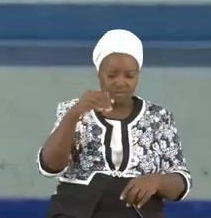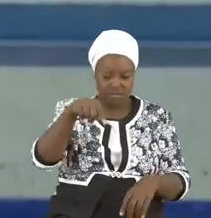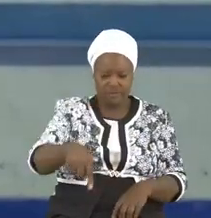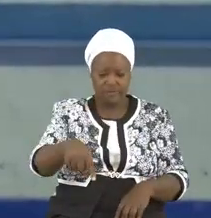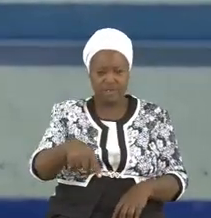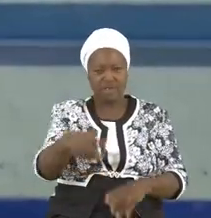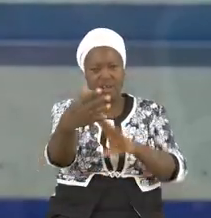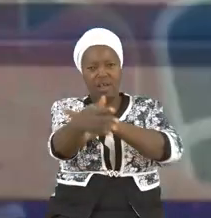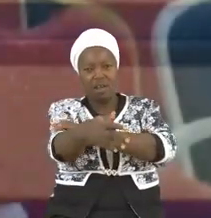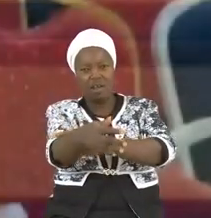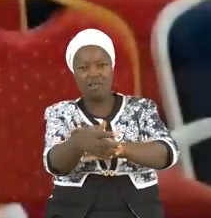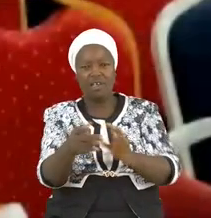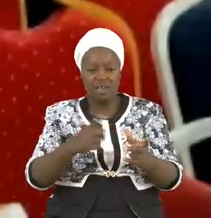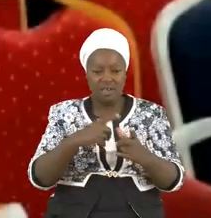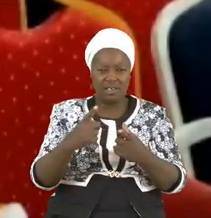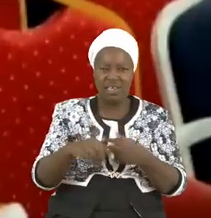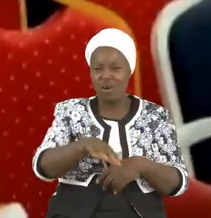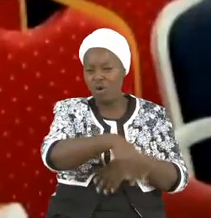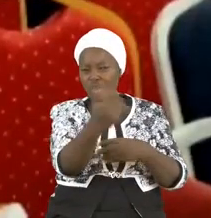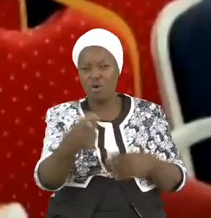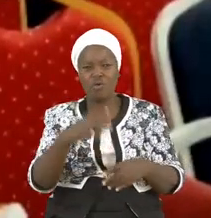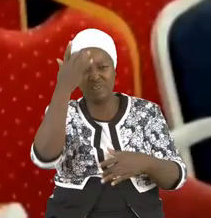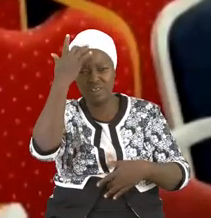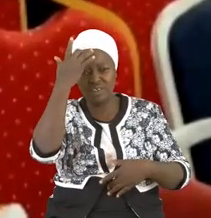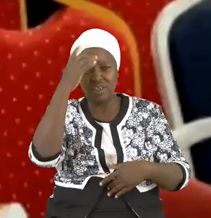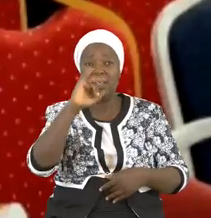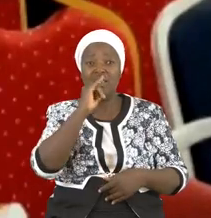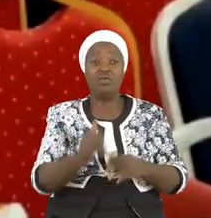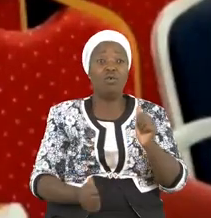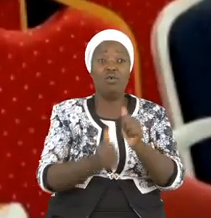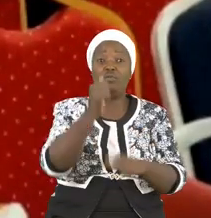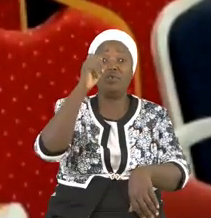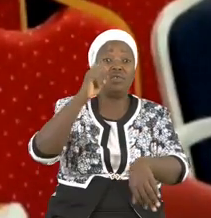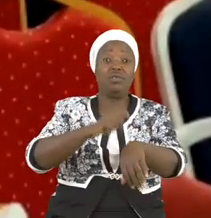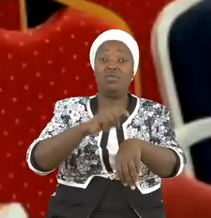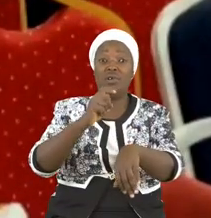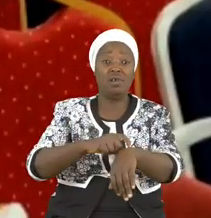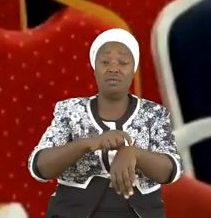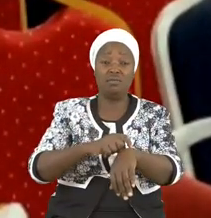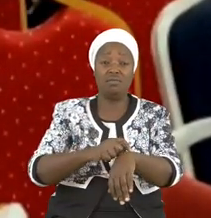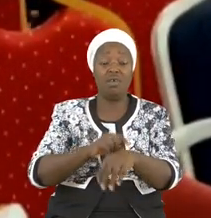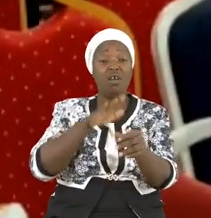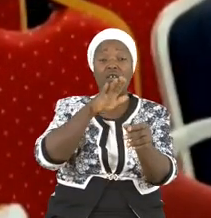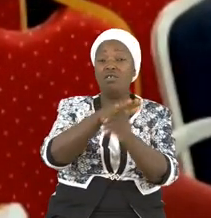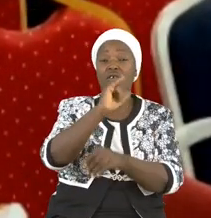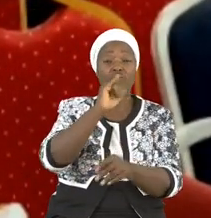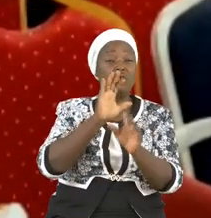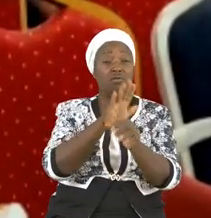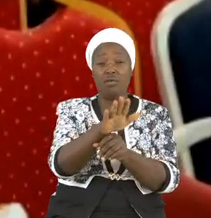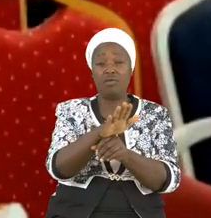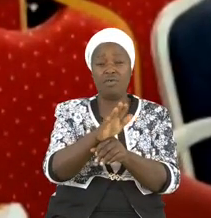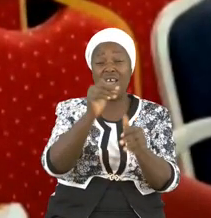All sicknesses, it's about time. Enough is enough. They'll pack their load and